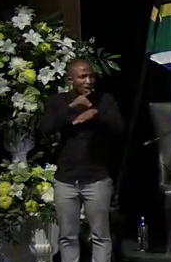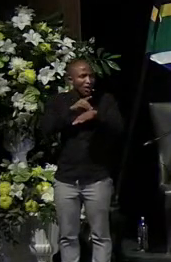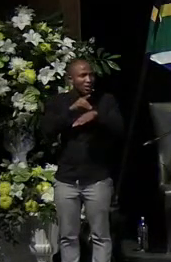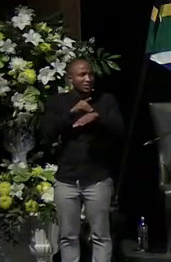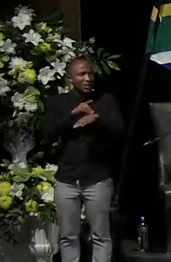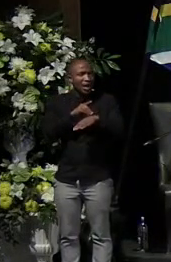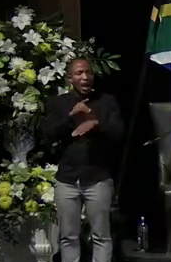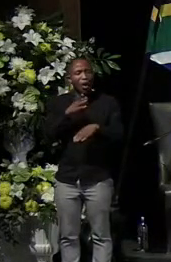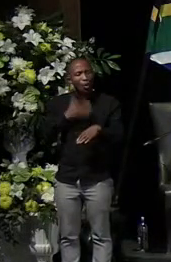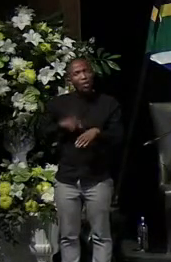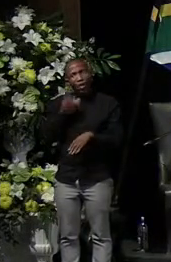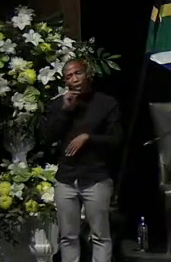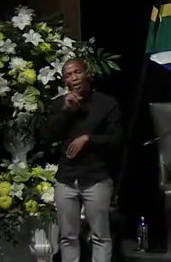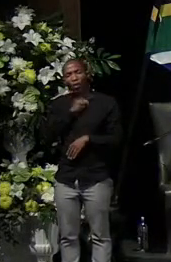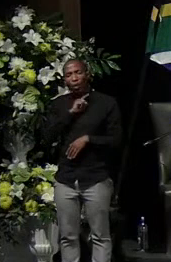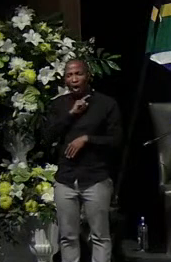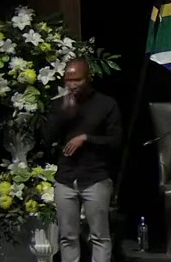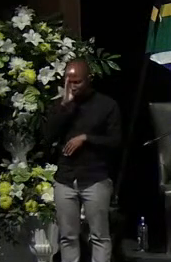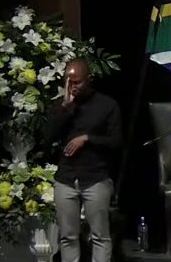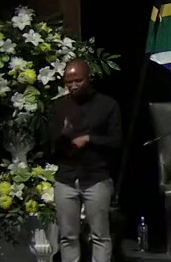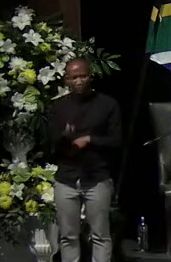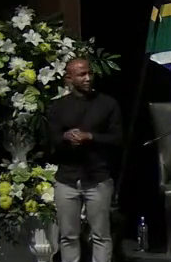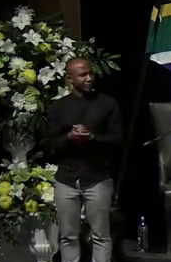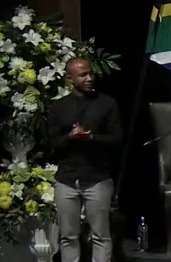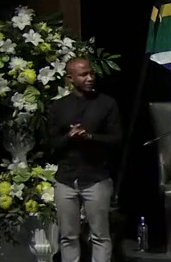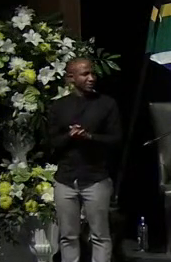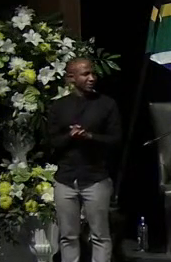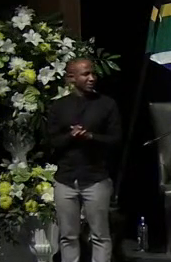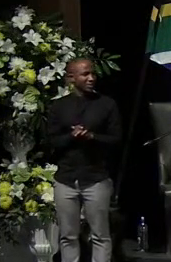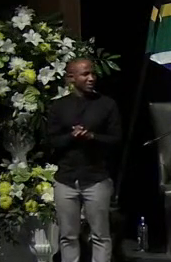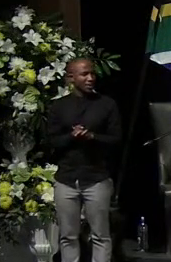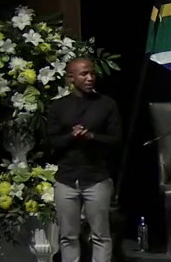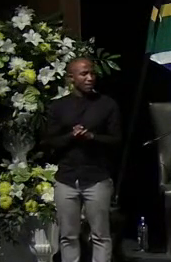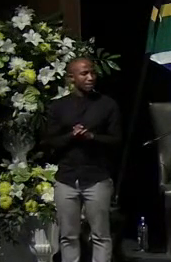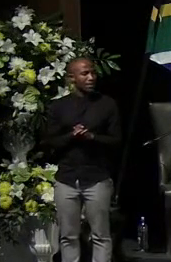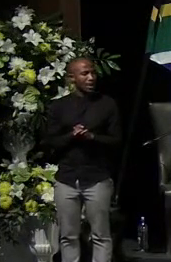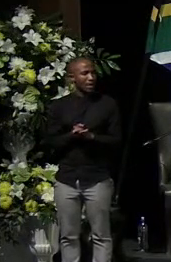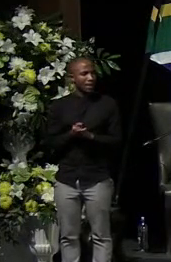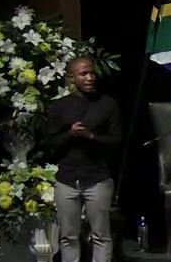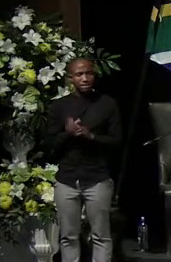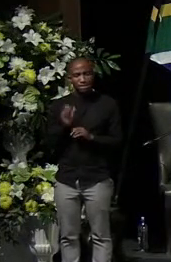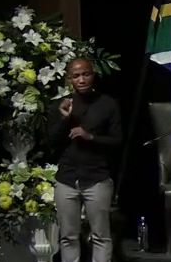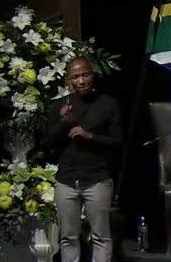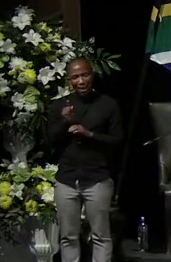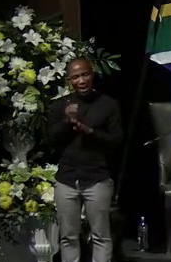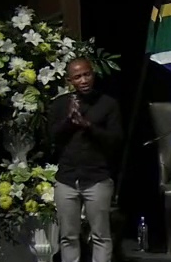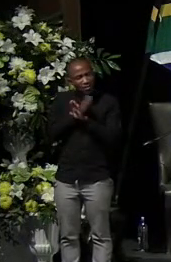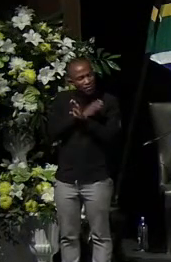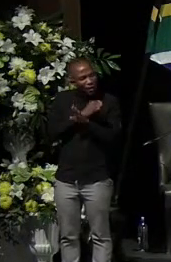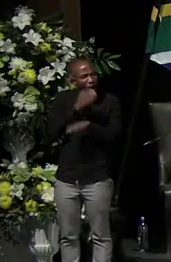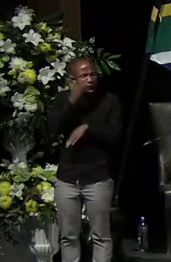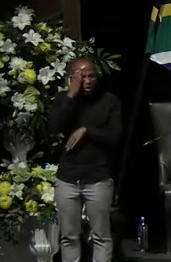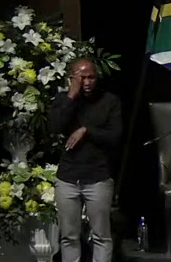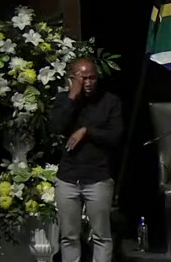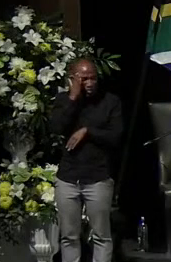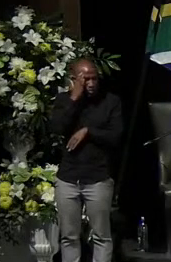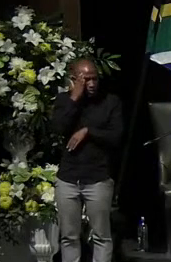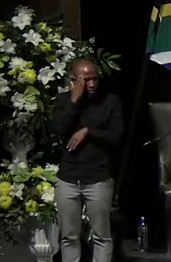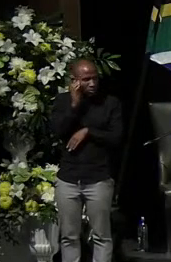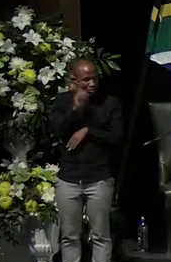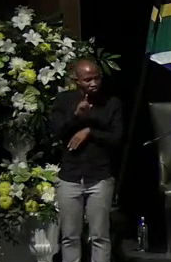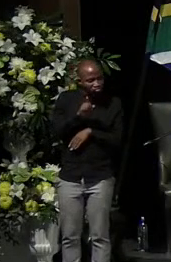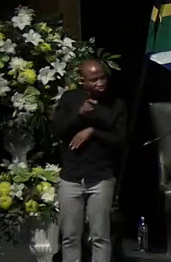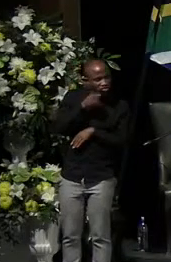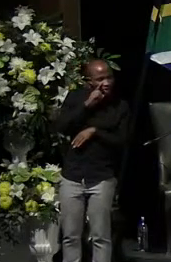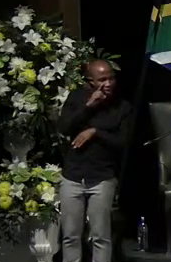personally but also I had thought that before you go forward you must go back and that's why